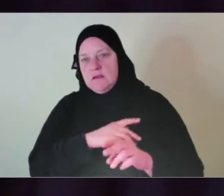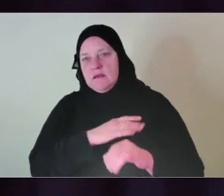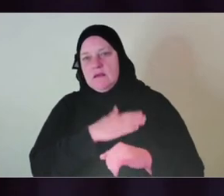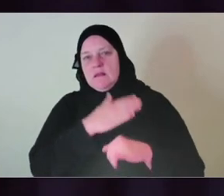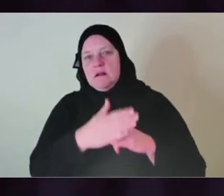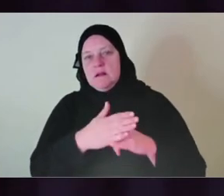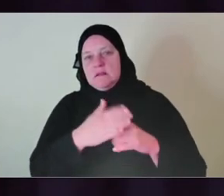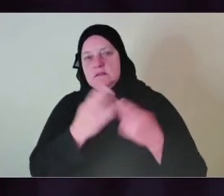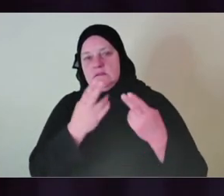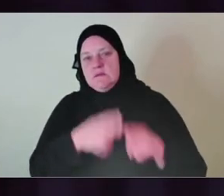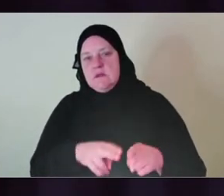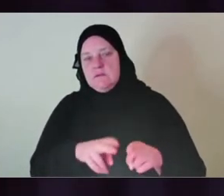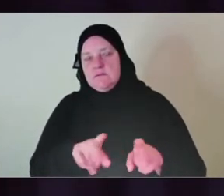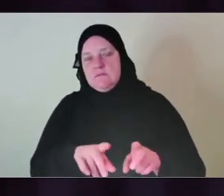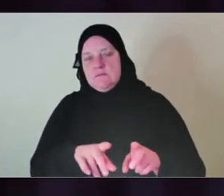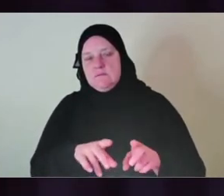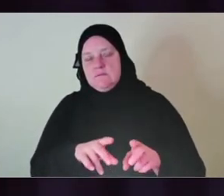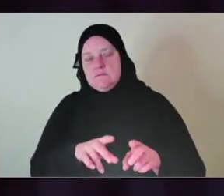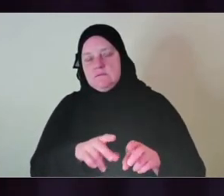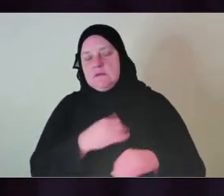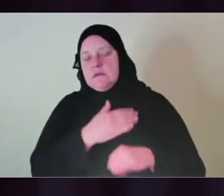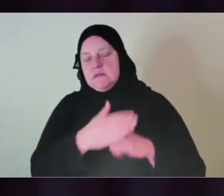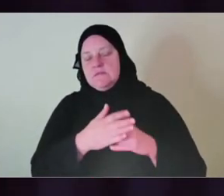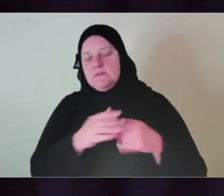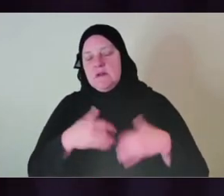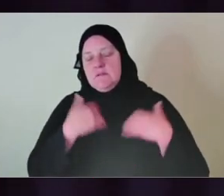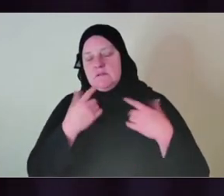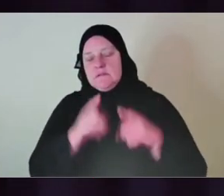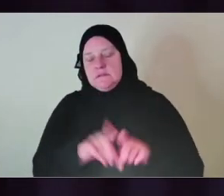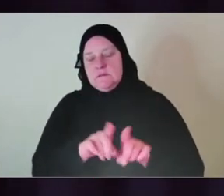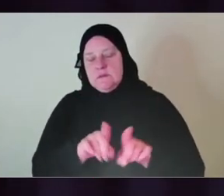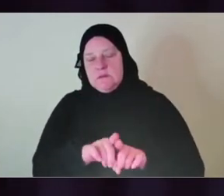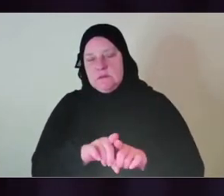As-salamu alayka ya Aba